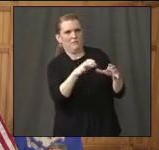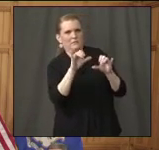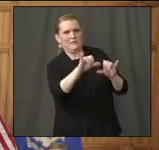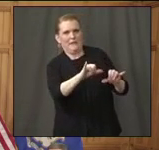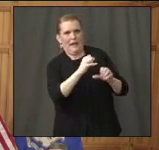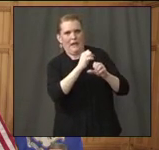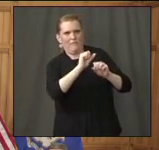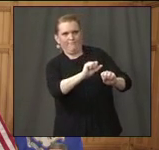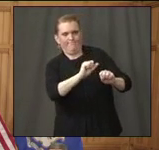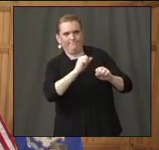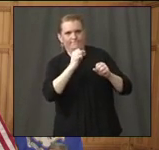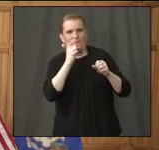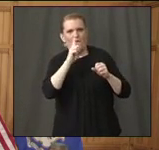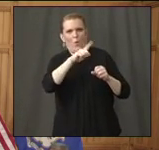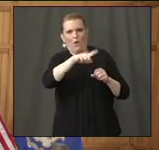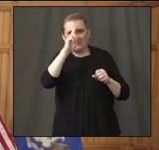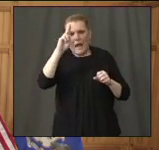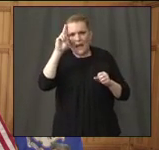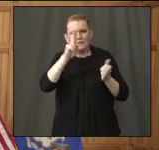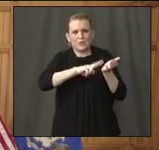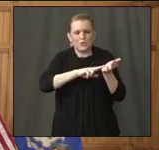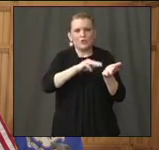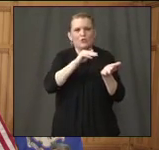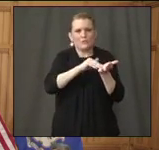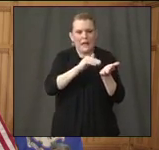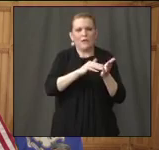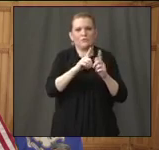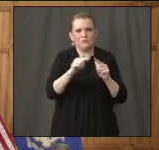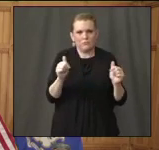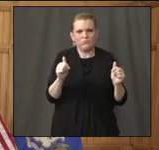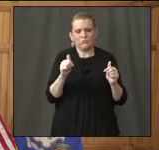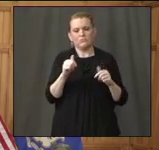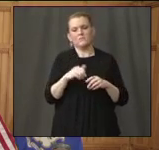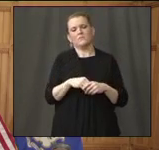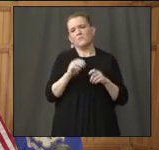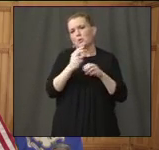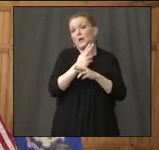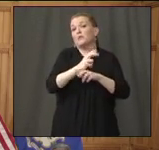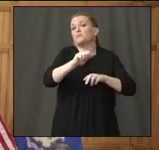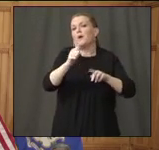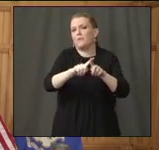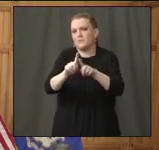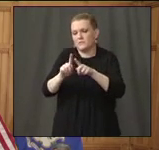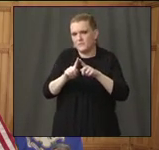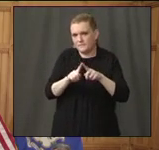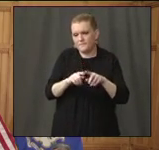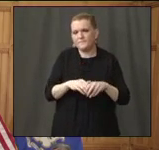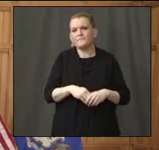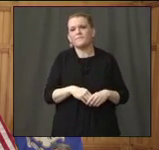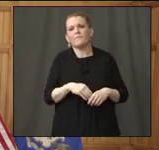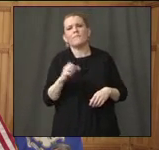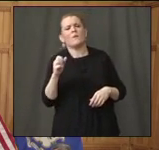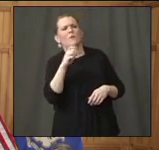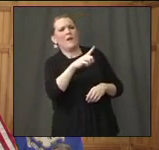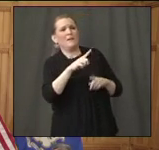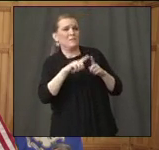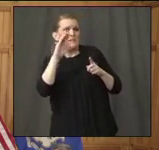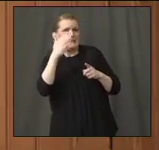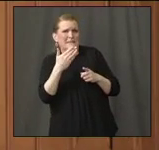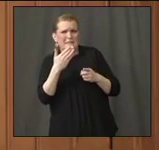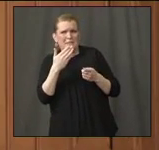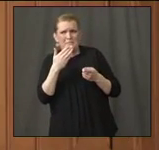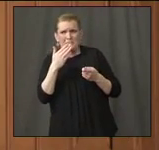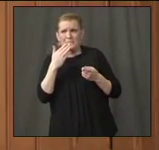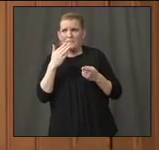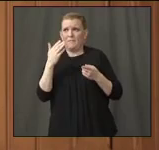the money up front and is missing out on some of these, deals, I guess. Yeah, I mean, that's not true.